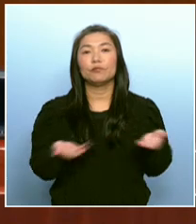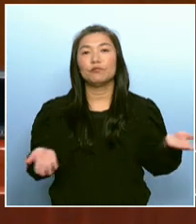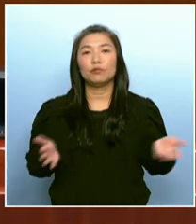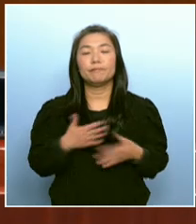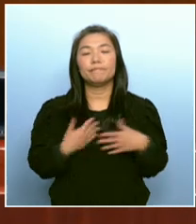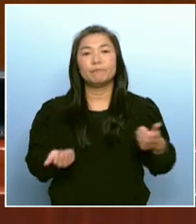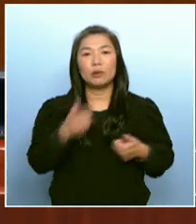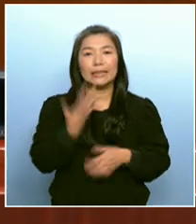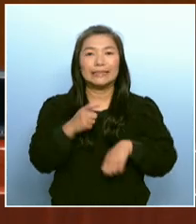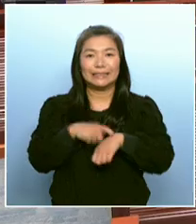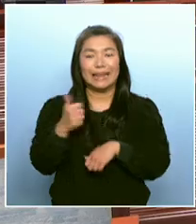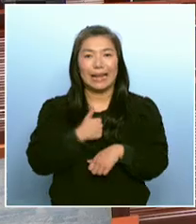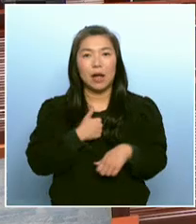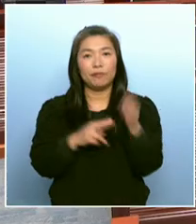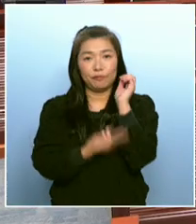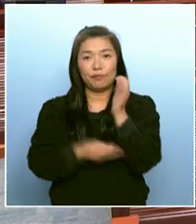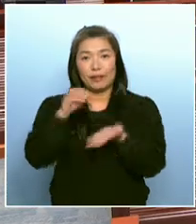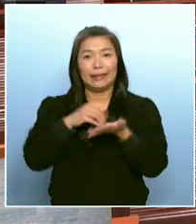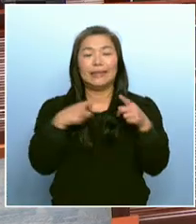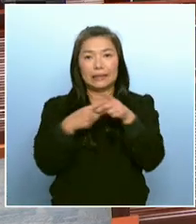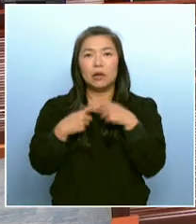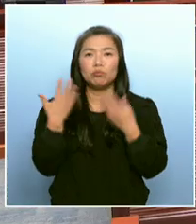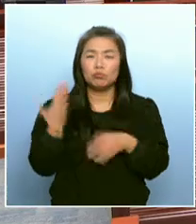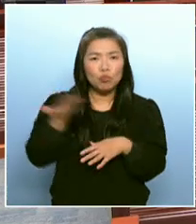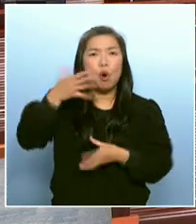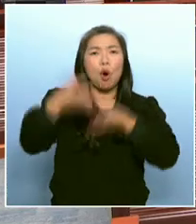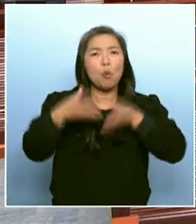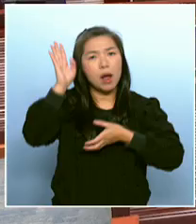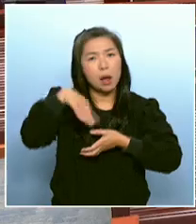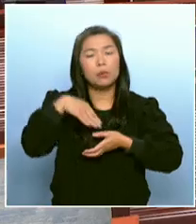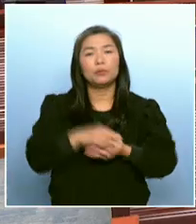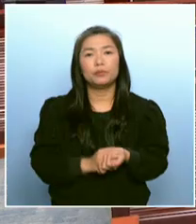Members, good afternoon. It's the appointed time and we have a quorum.